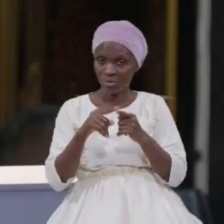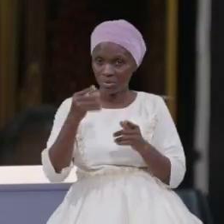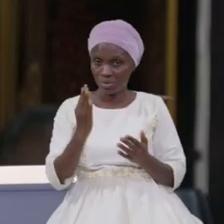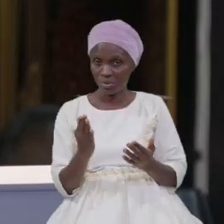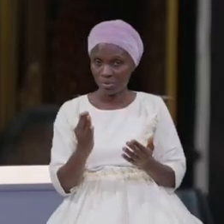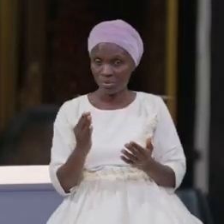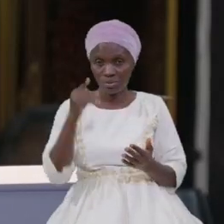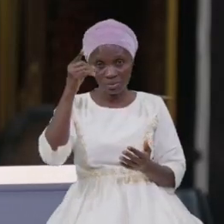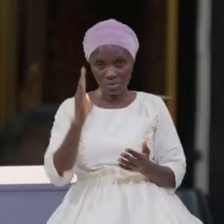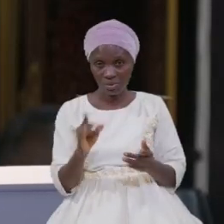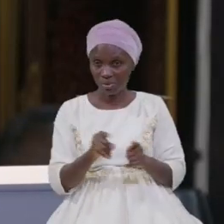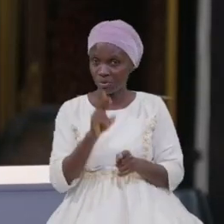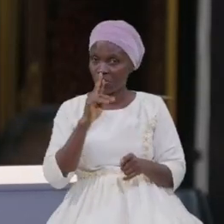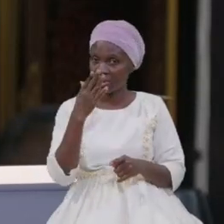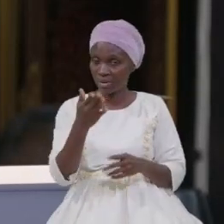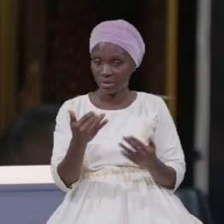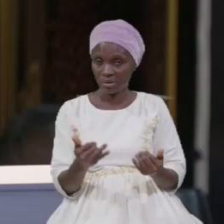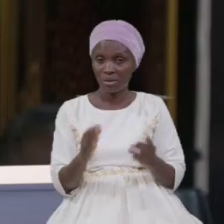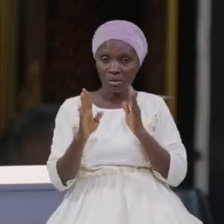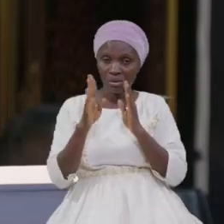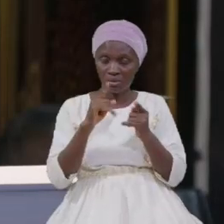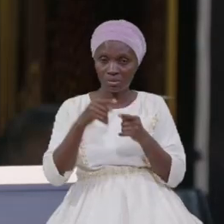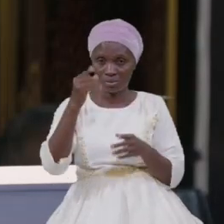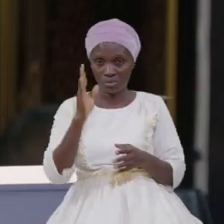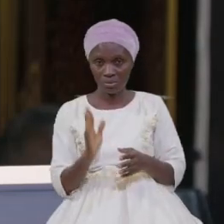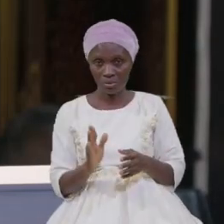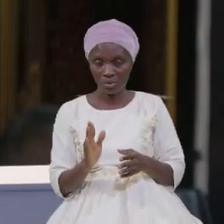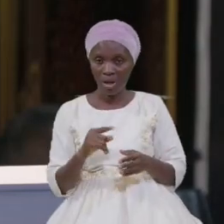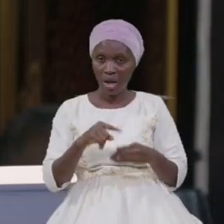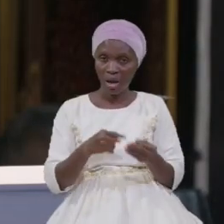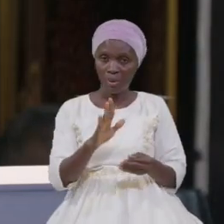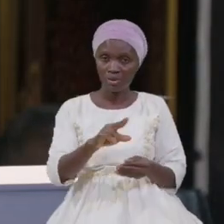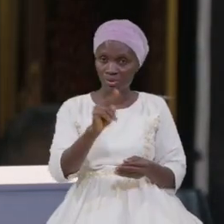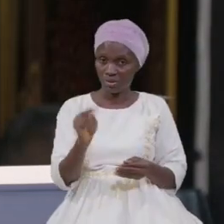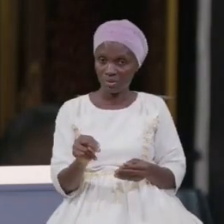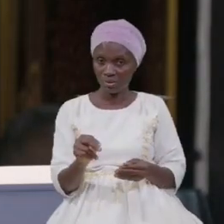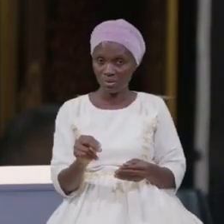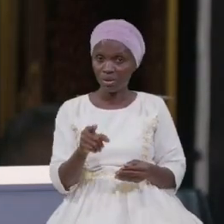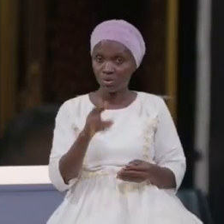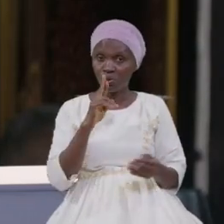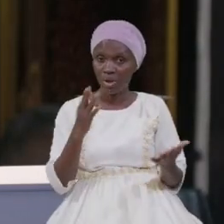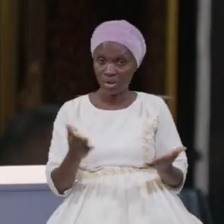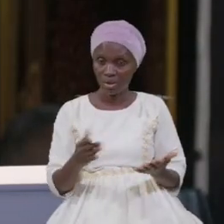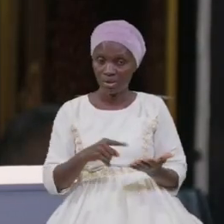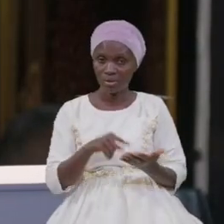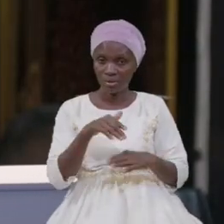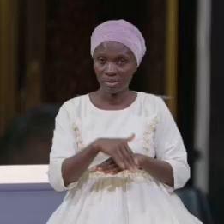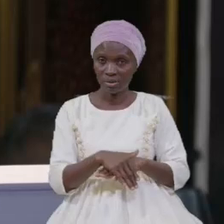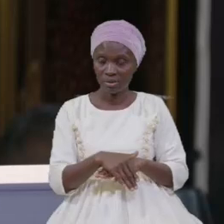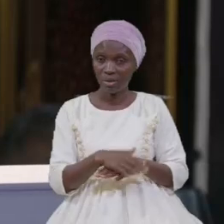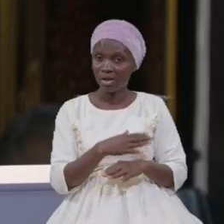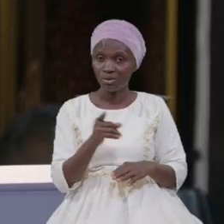Tell the Lord of your need. You are here tonight and you are not going back